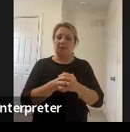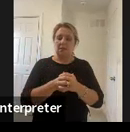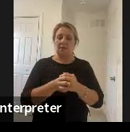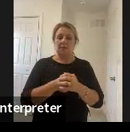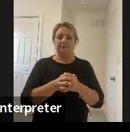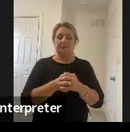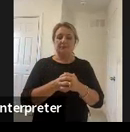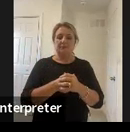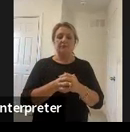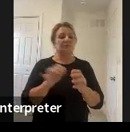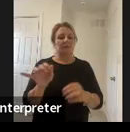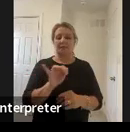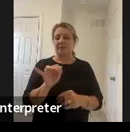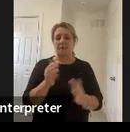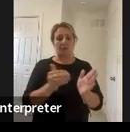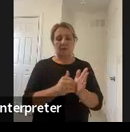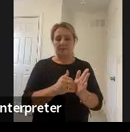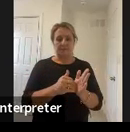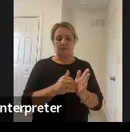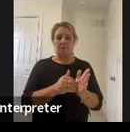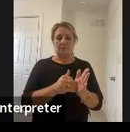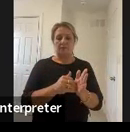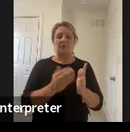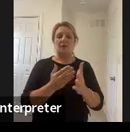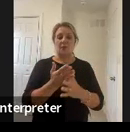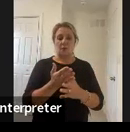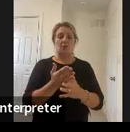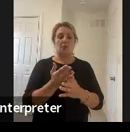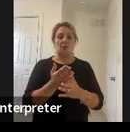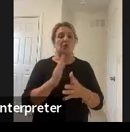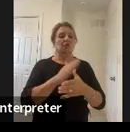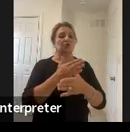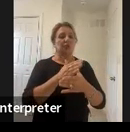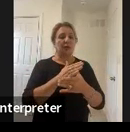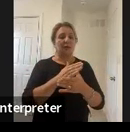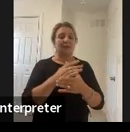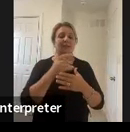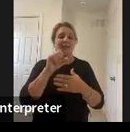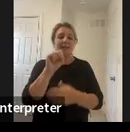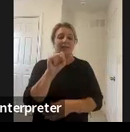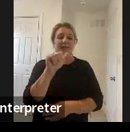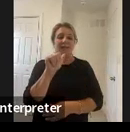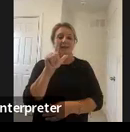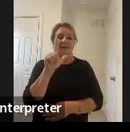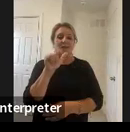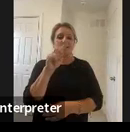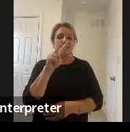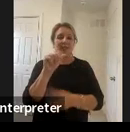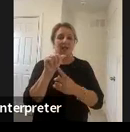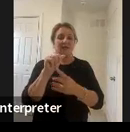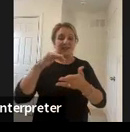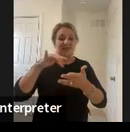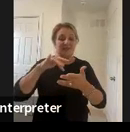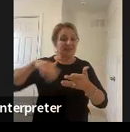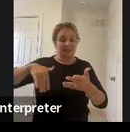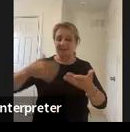same efficiency of transmission through sustained sharing of saliva is not well documented, but the